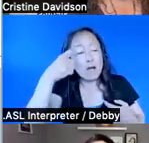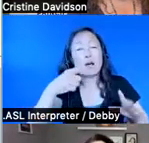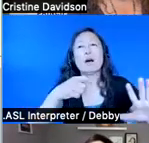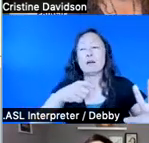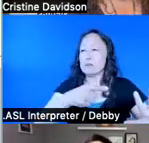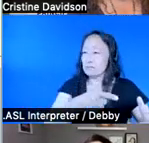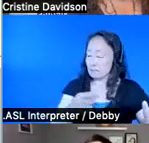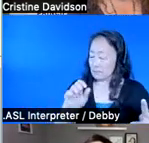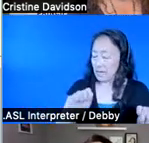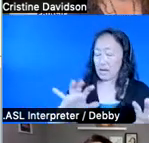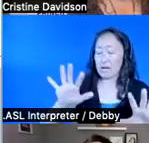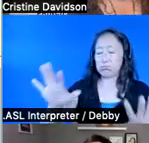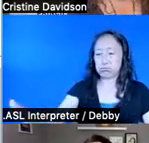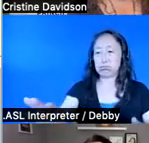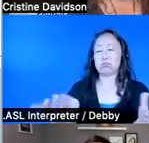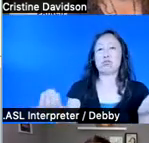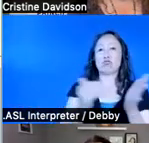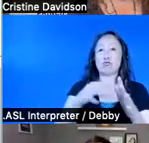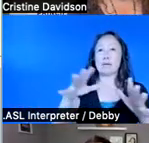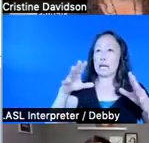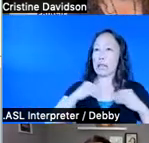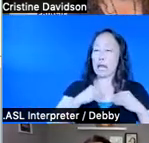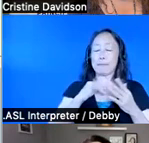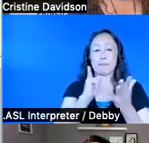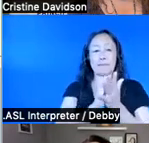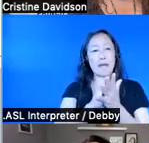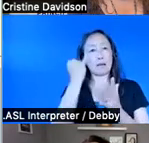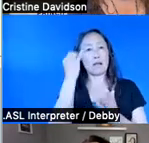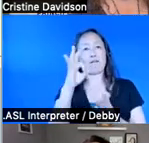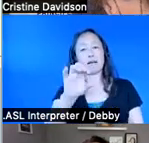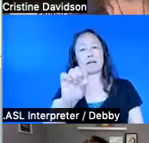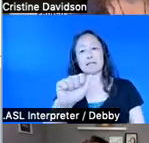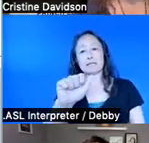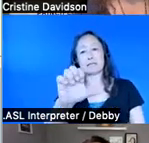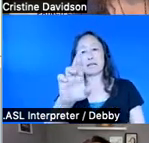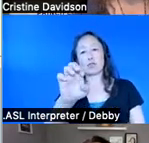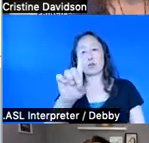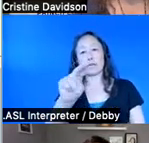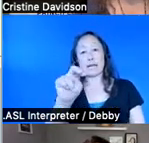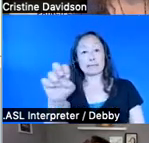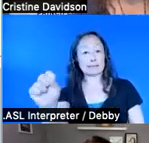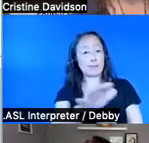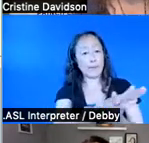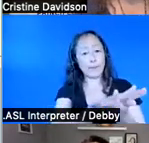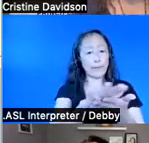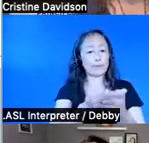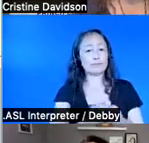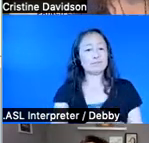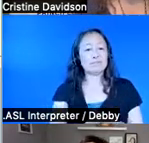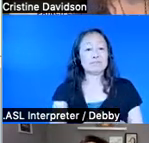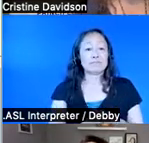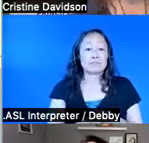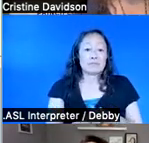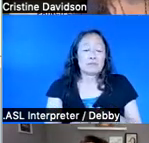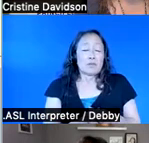remind that survivor. Also assisting in getting their basic needs met, because